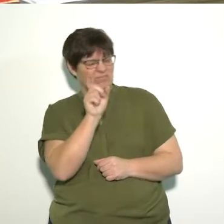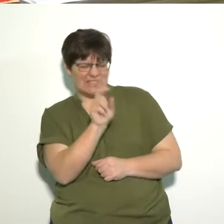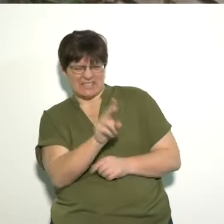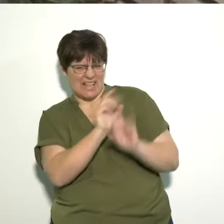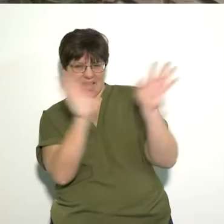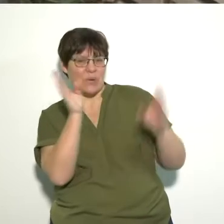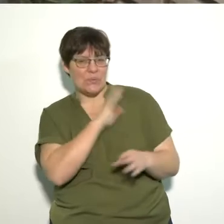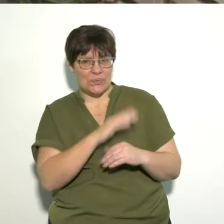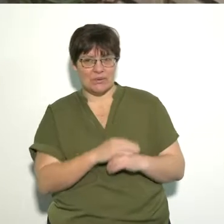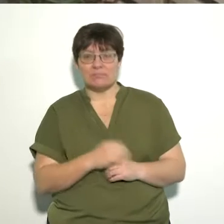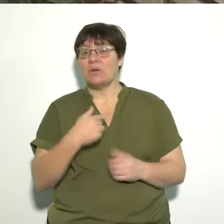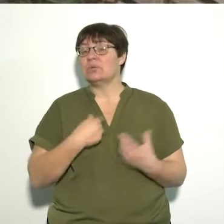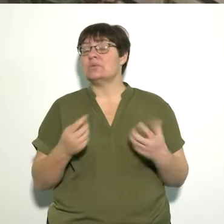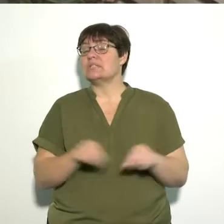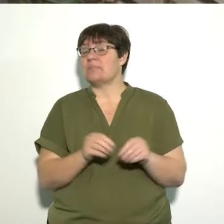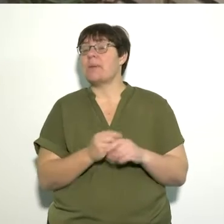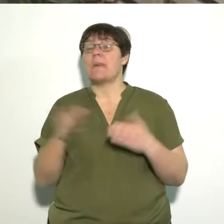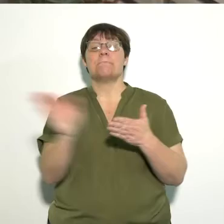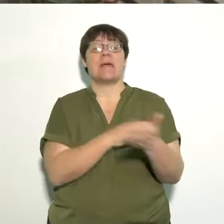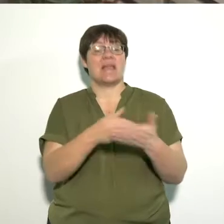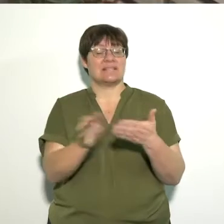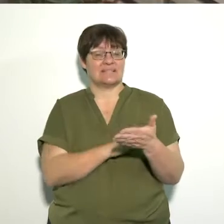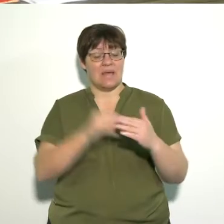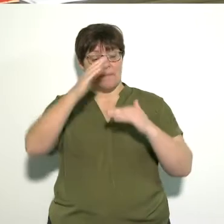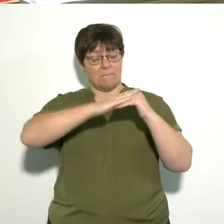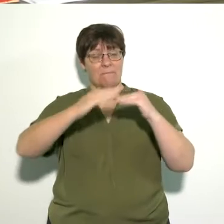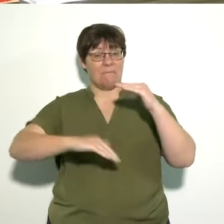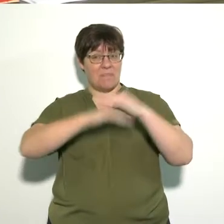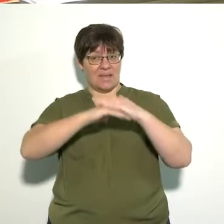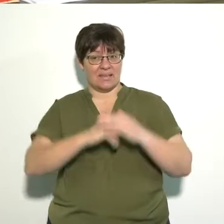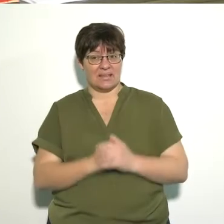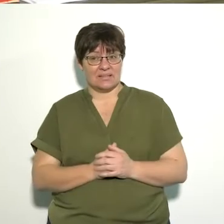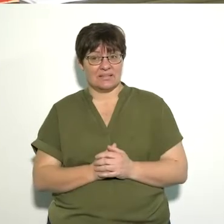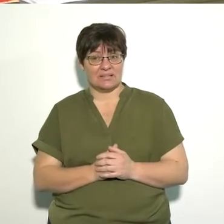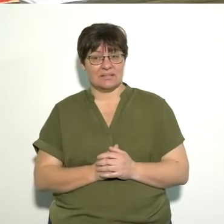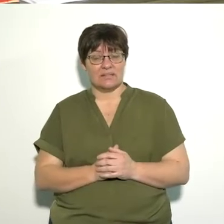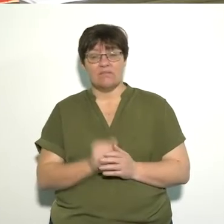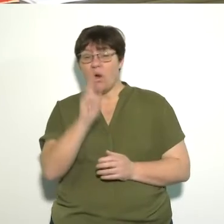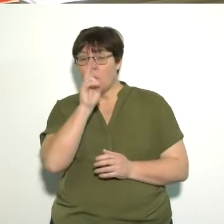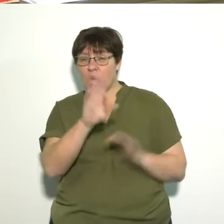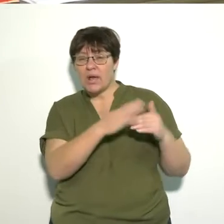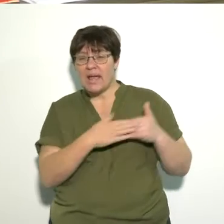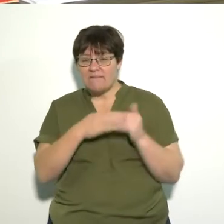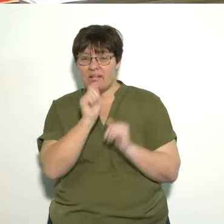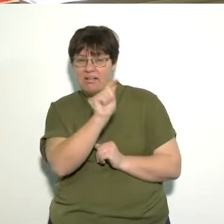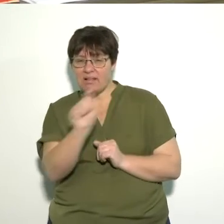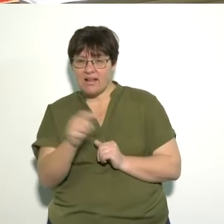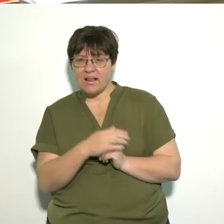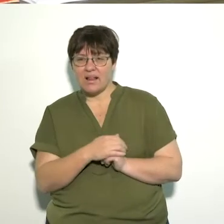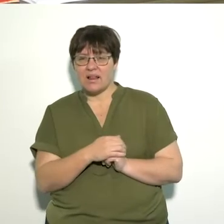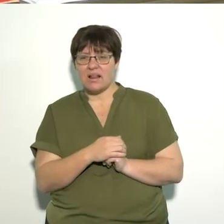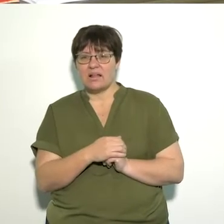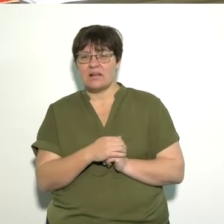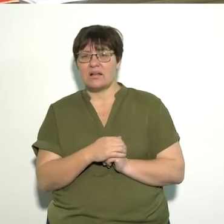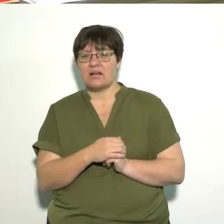too little. And I did something else. I painted them front and back. But if you look very carefully on some of mine,